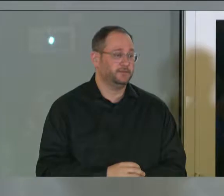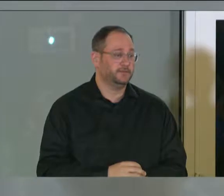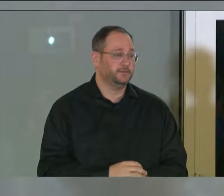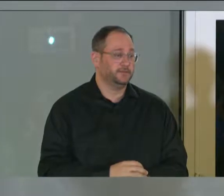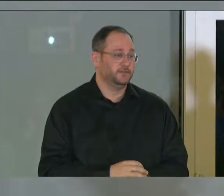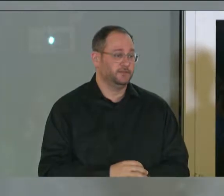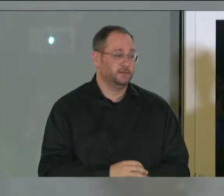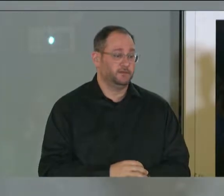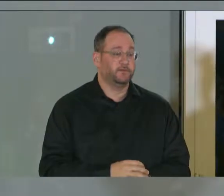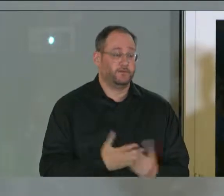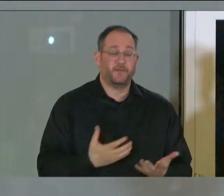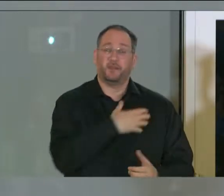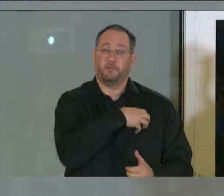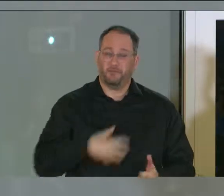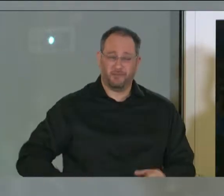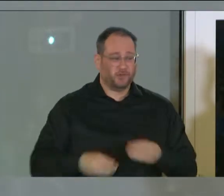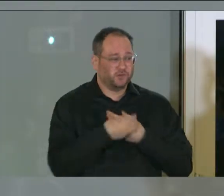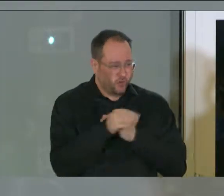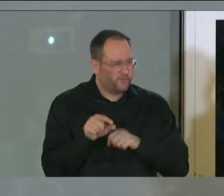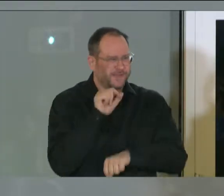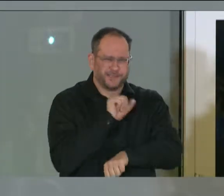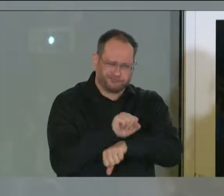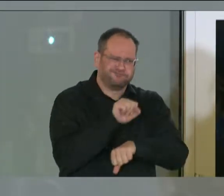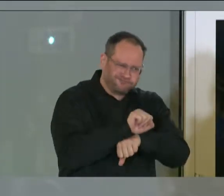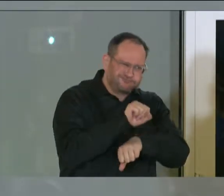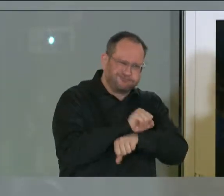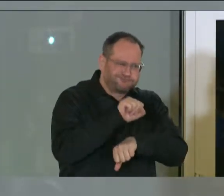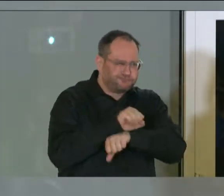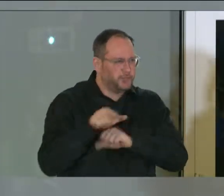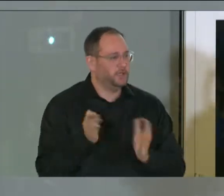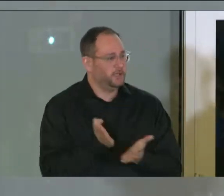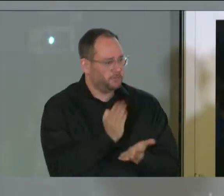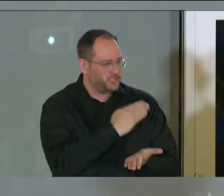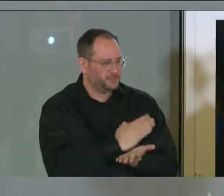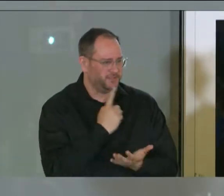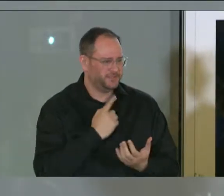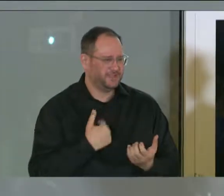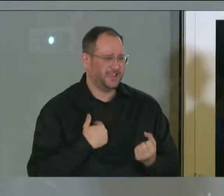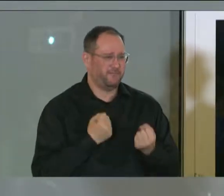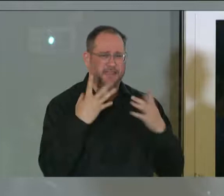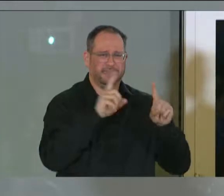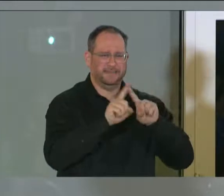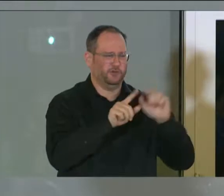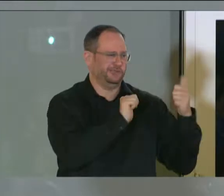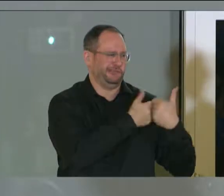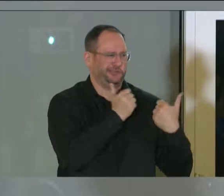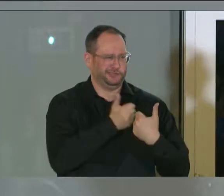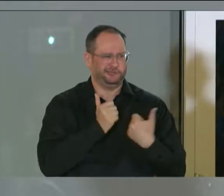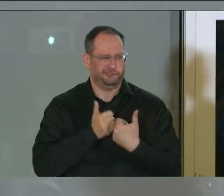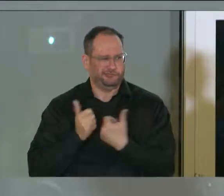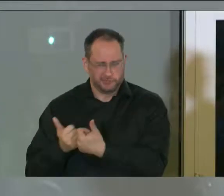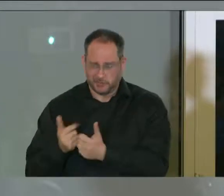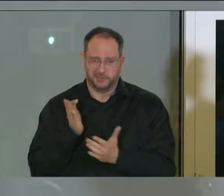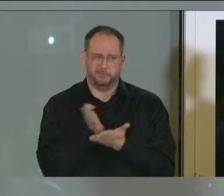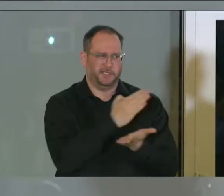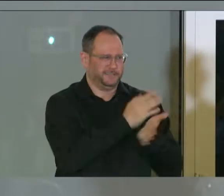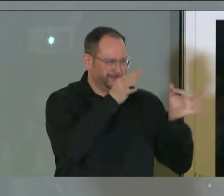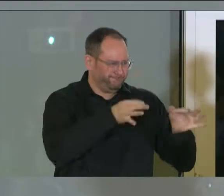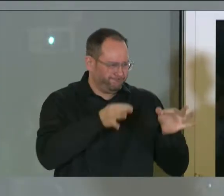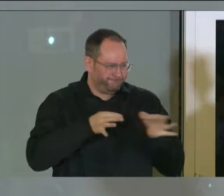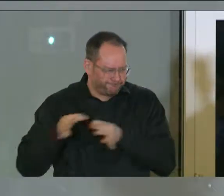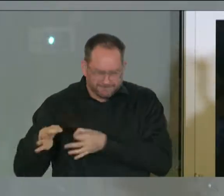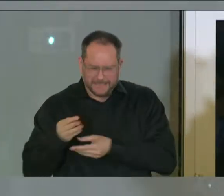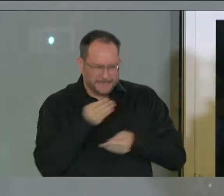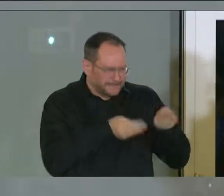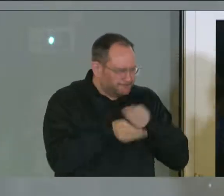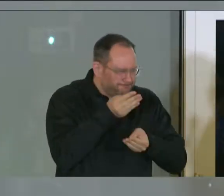budget, a lot of real big, immovable decisions have been made by the time that budget gets to the council. So